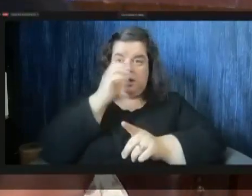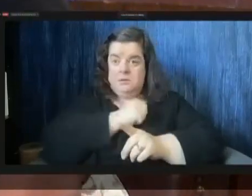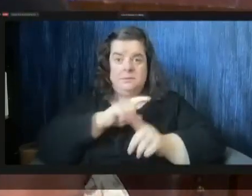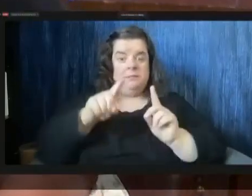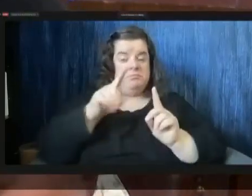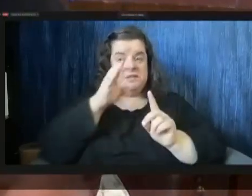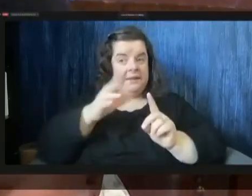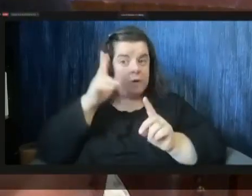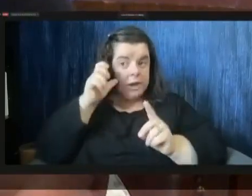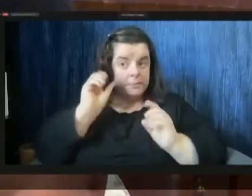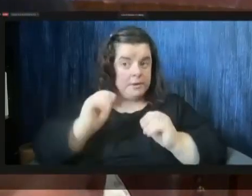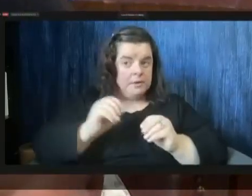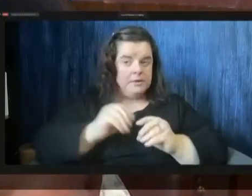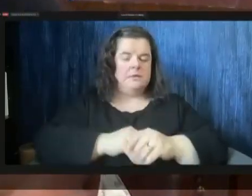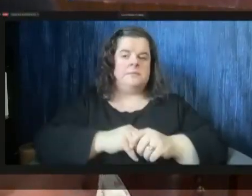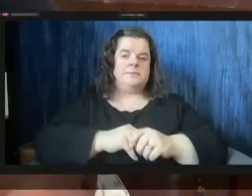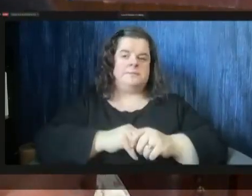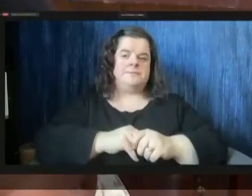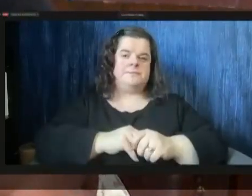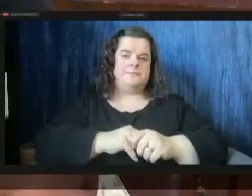them.